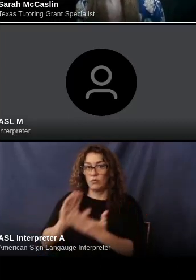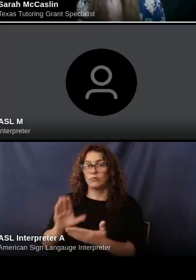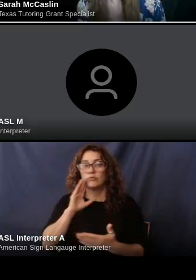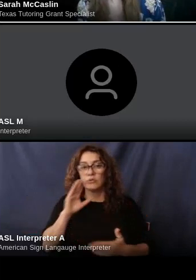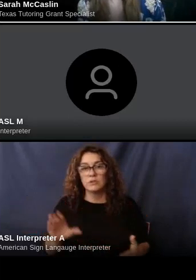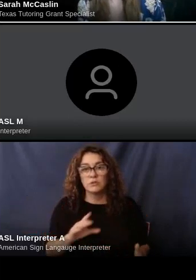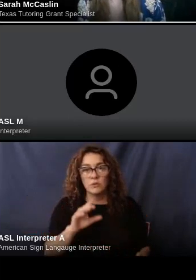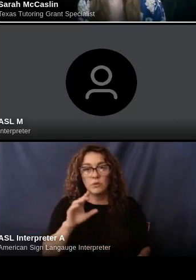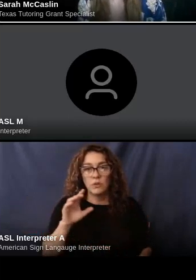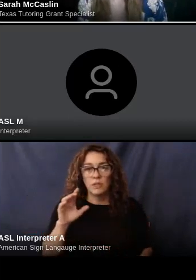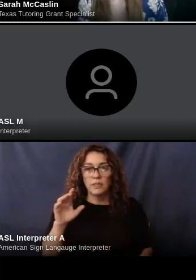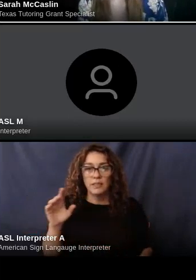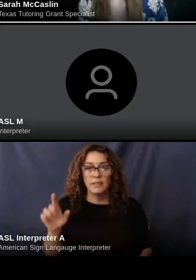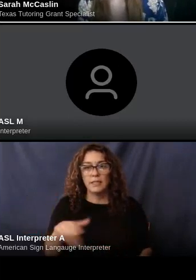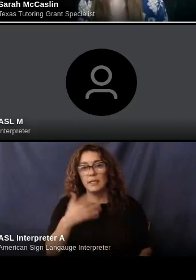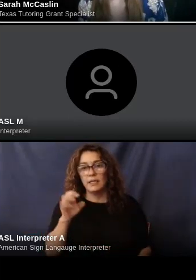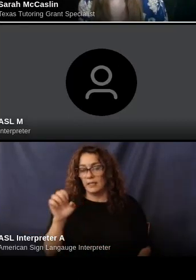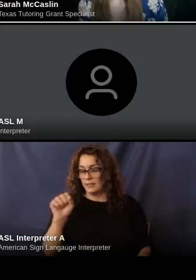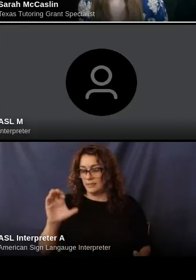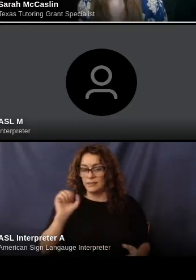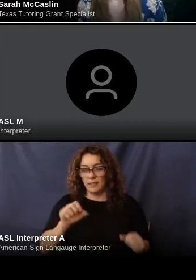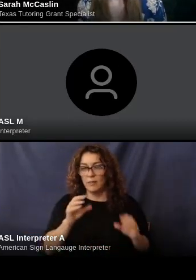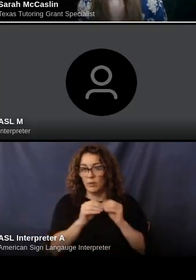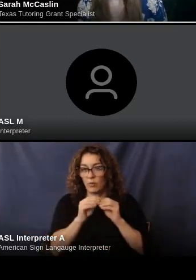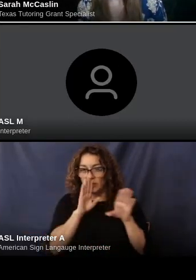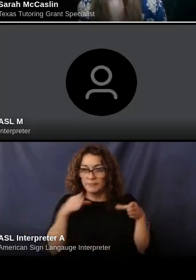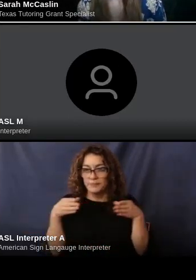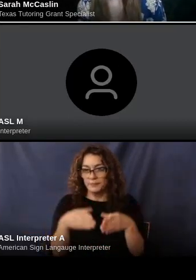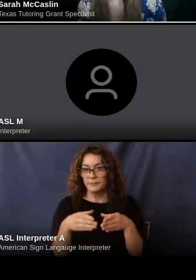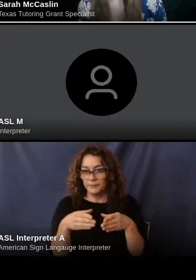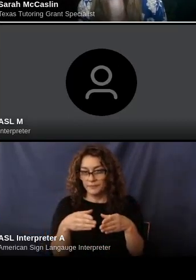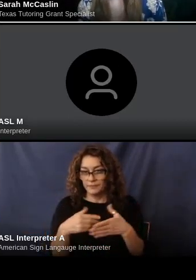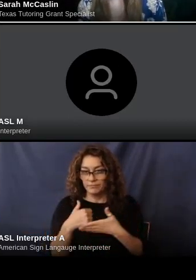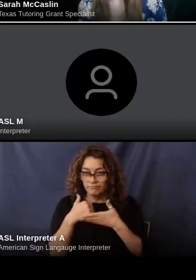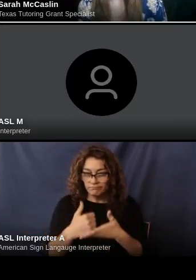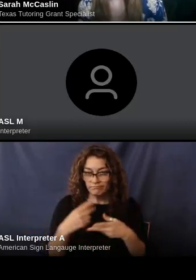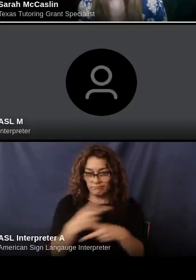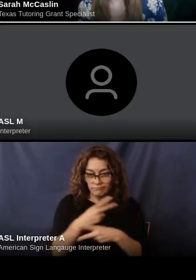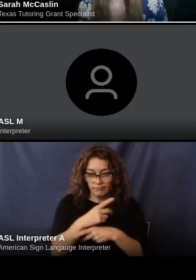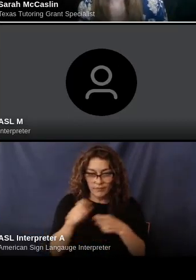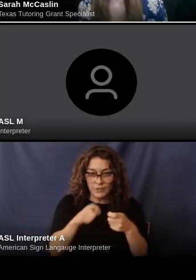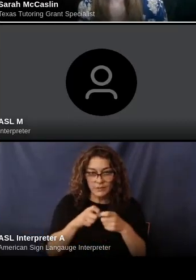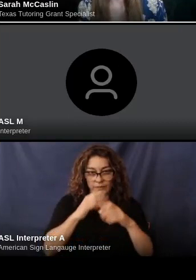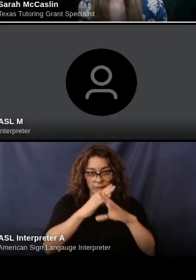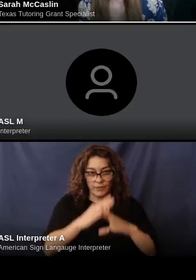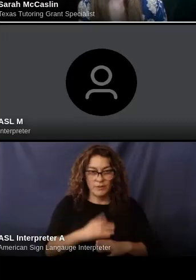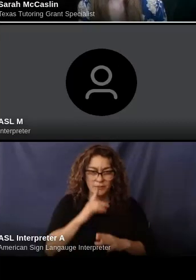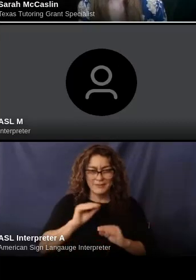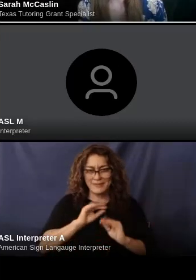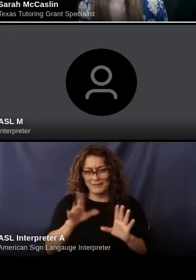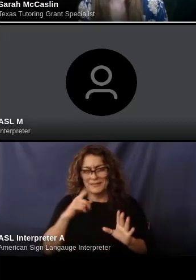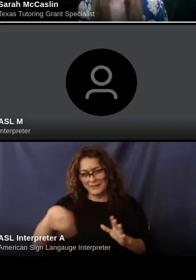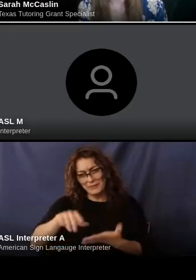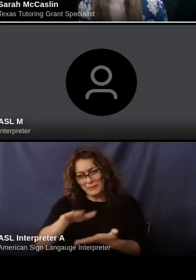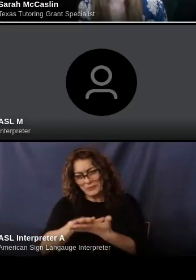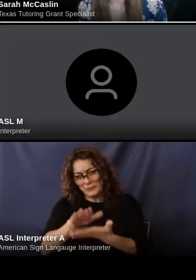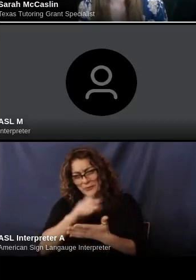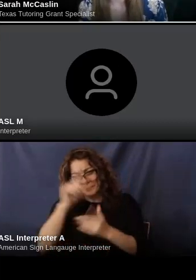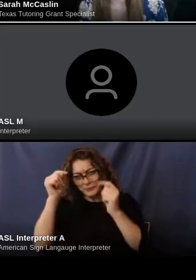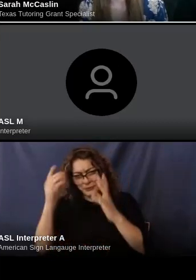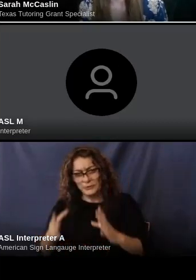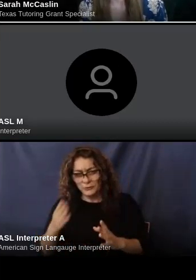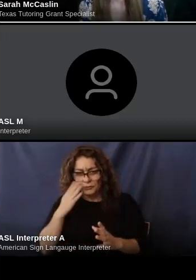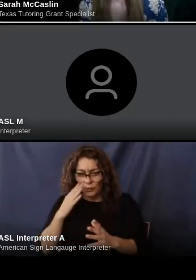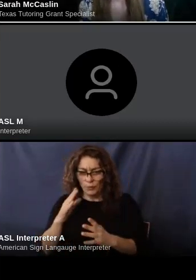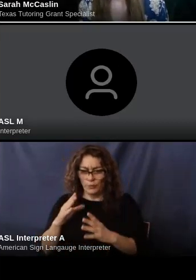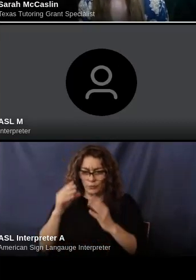opportunity to really engage with you guys who very obviously know your students a lot better and can cater to